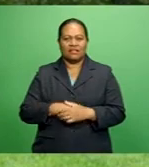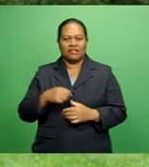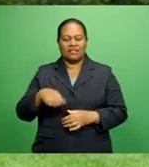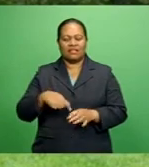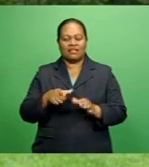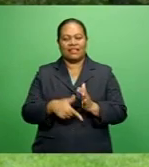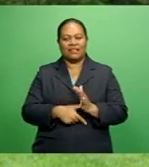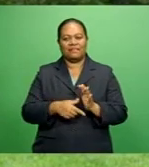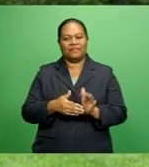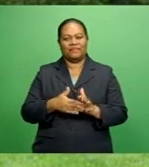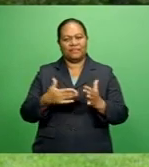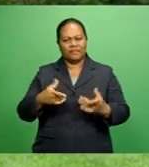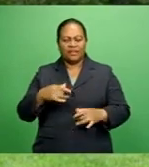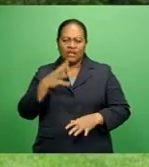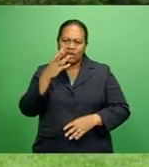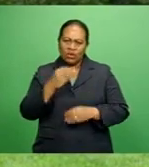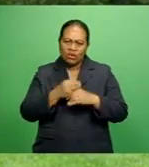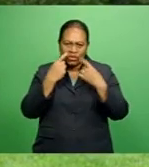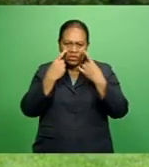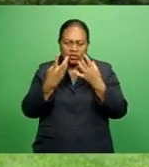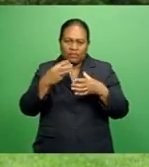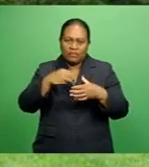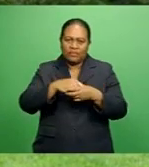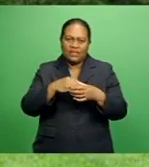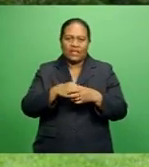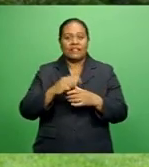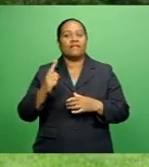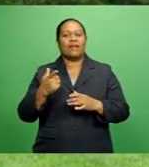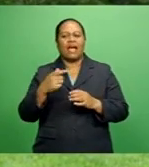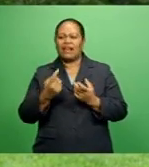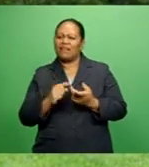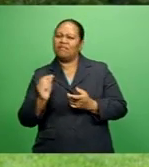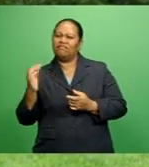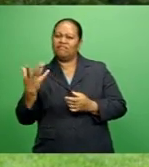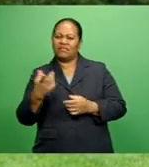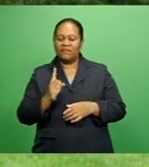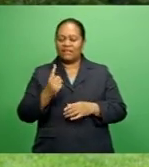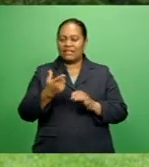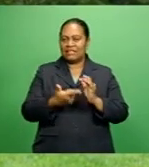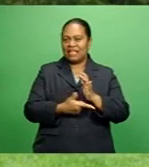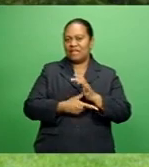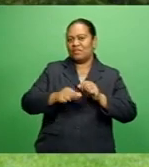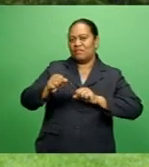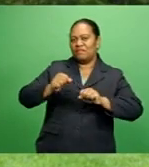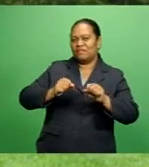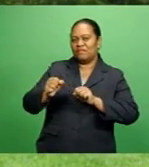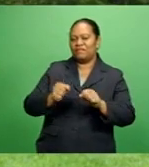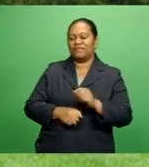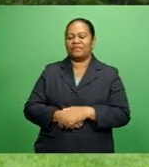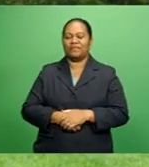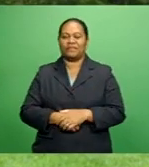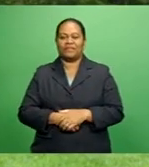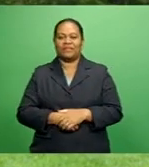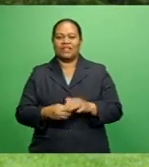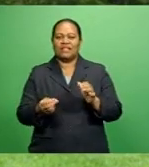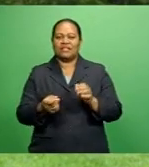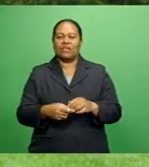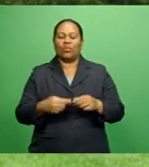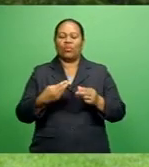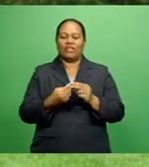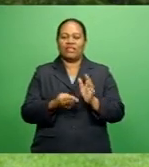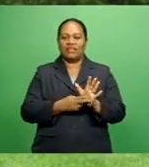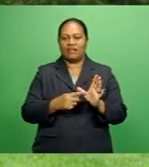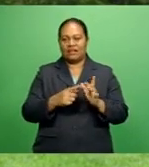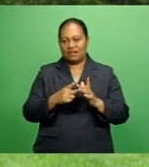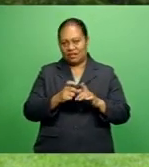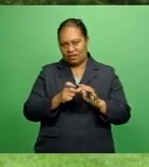Other fights will include Nathan Singh, who will feature in his first title match in the super lightweight division against Ronald Naidu. The event is set to take